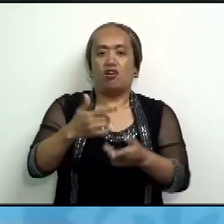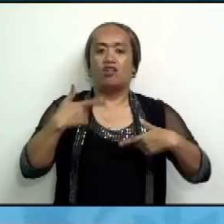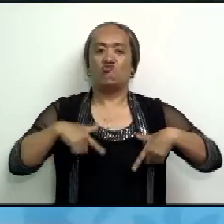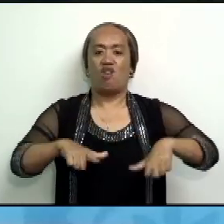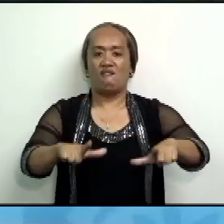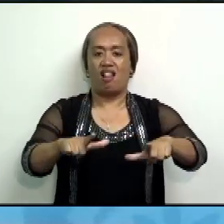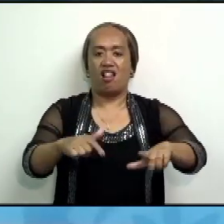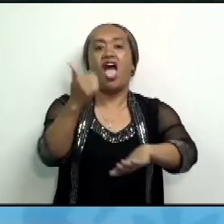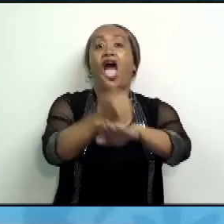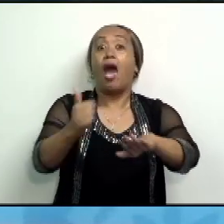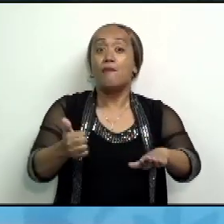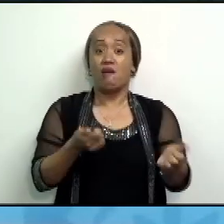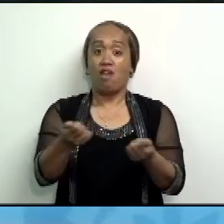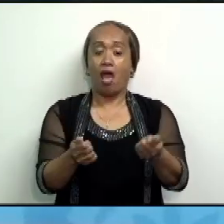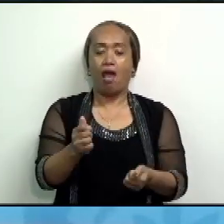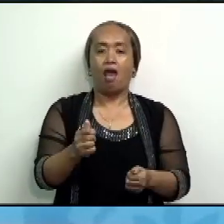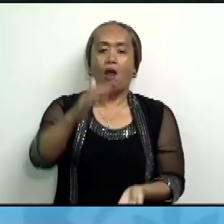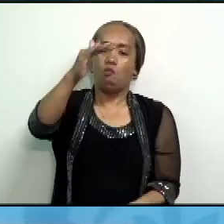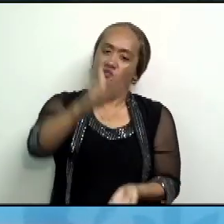government vehicles.